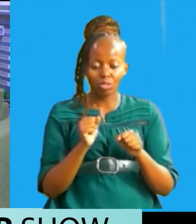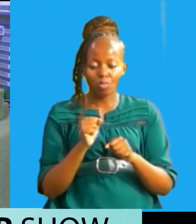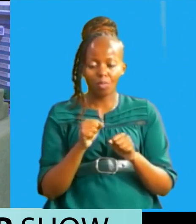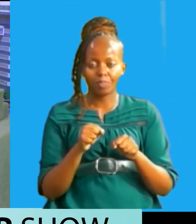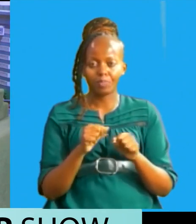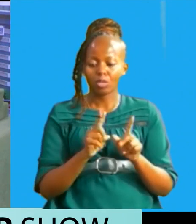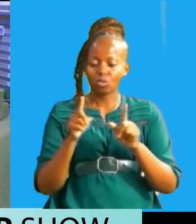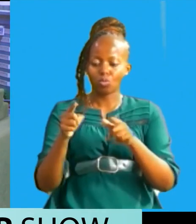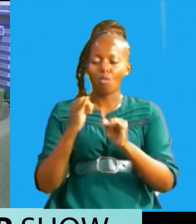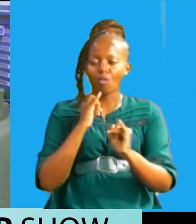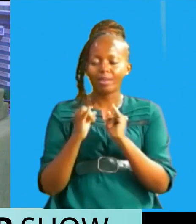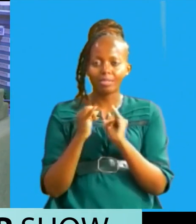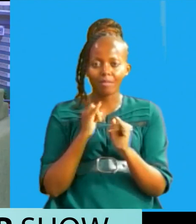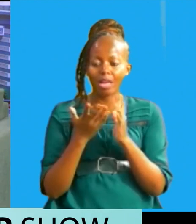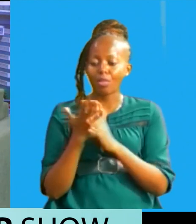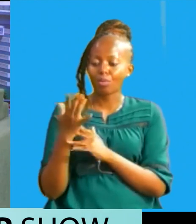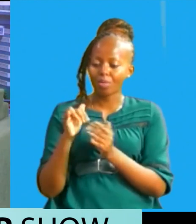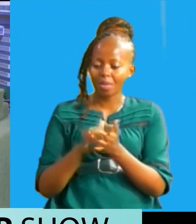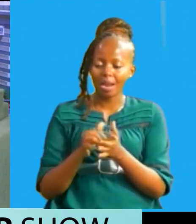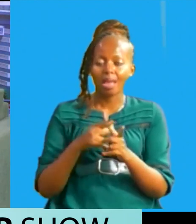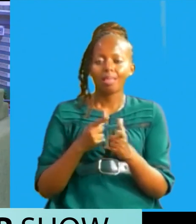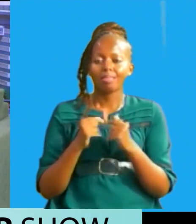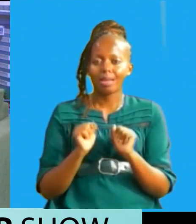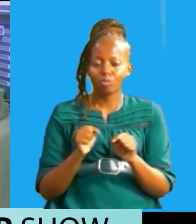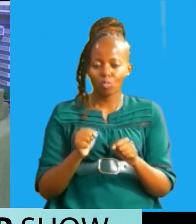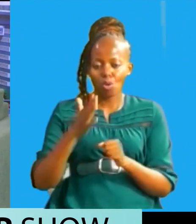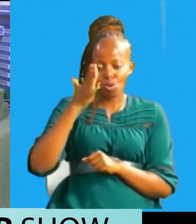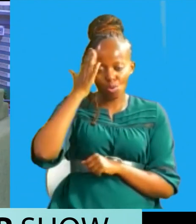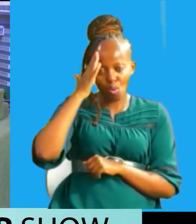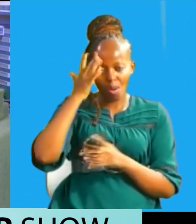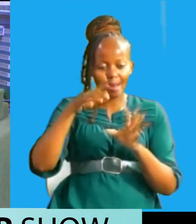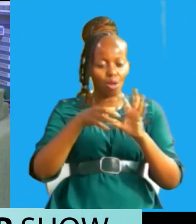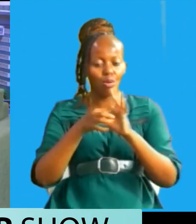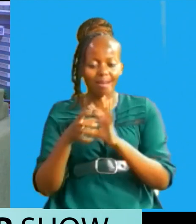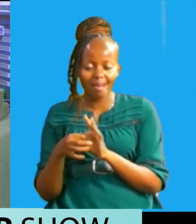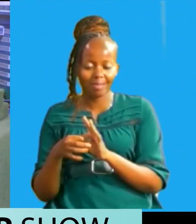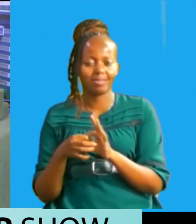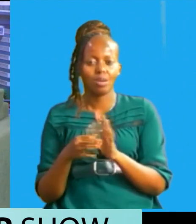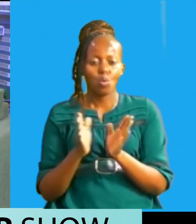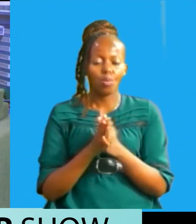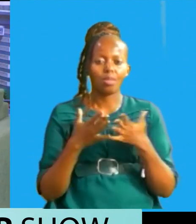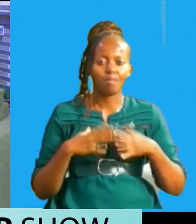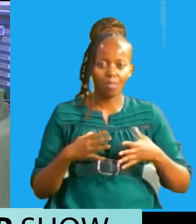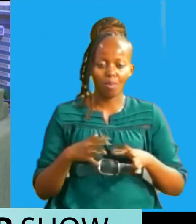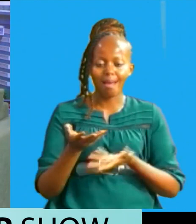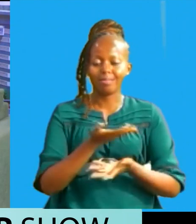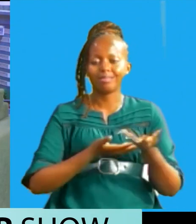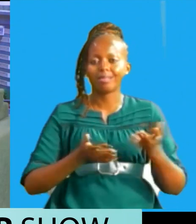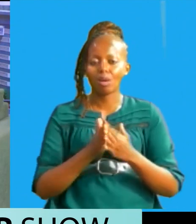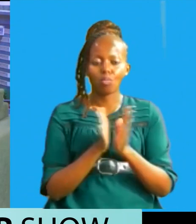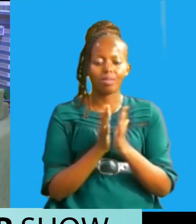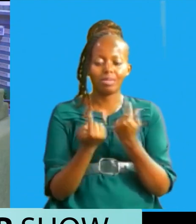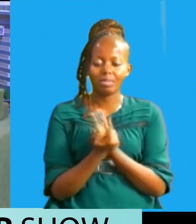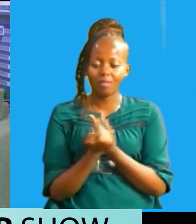to auditions, and through those auditions you will be able to connect. You'll be able to connect and interact with different